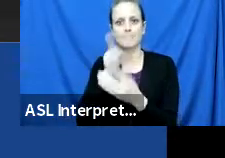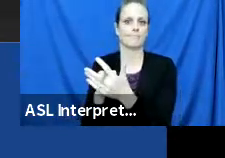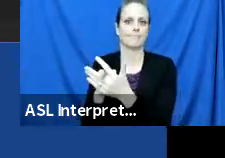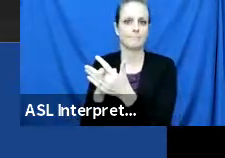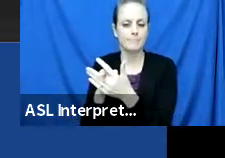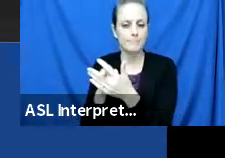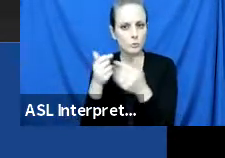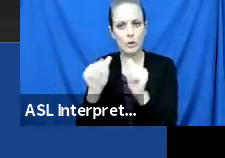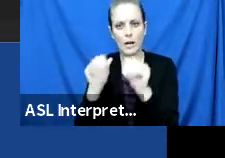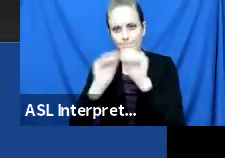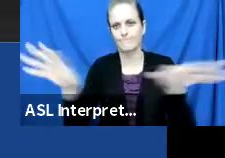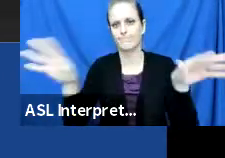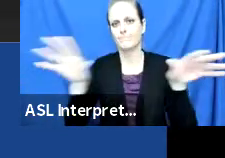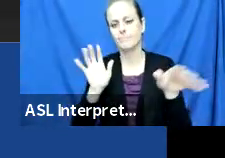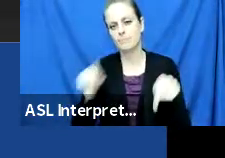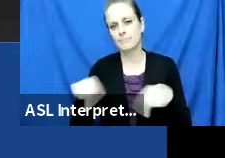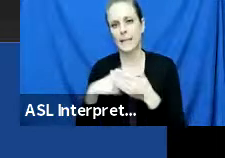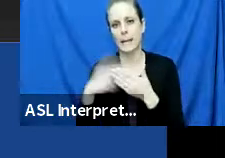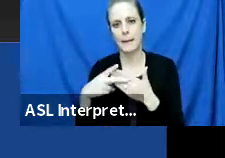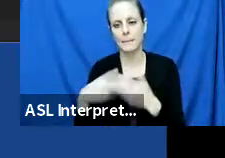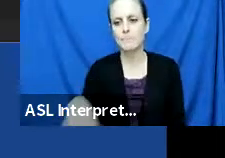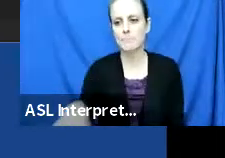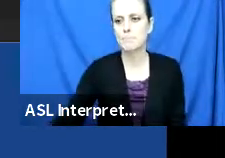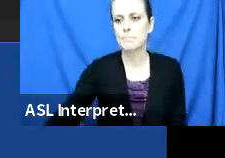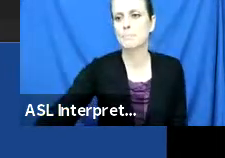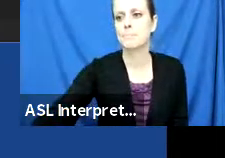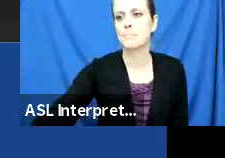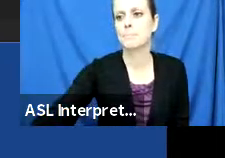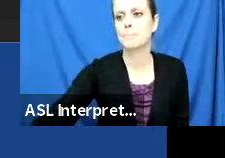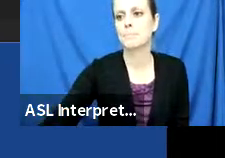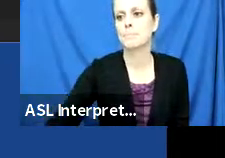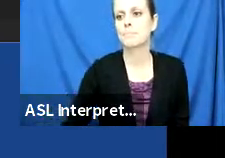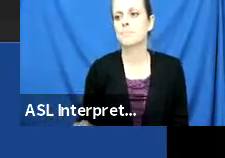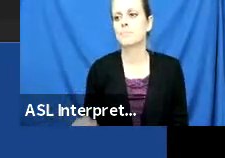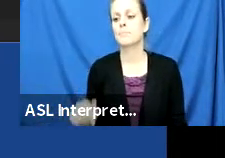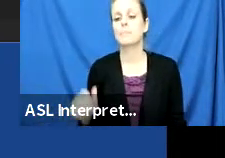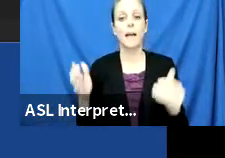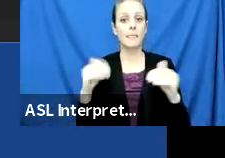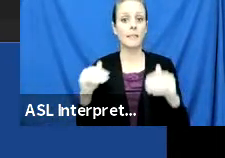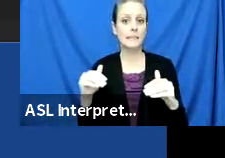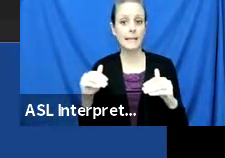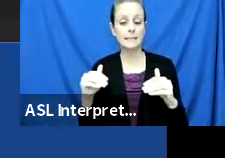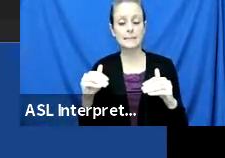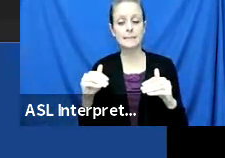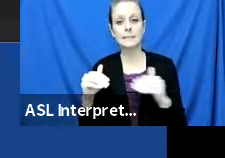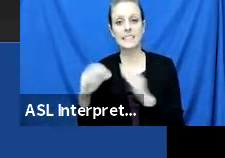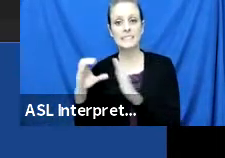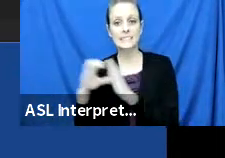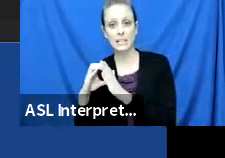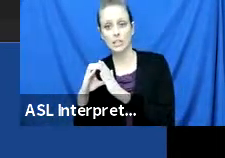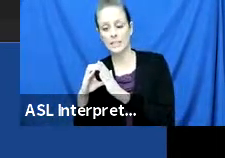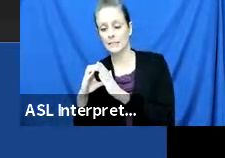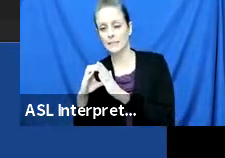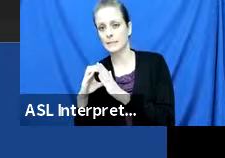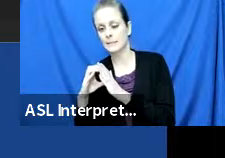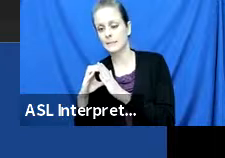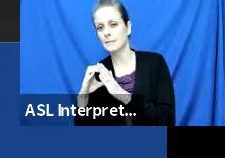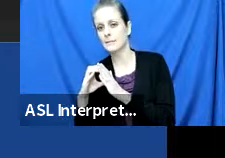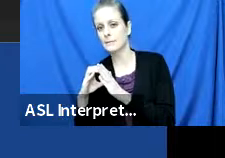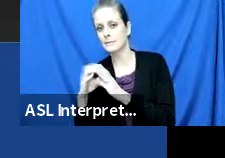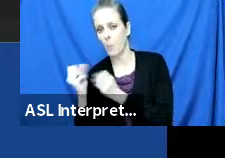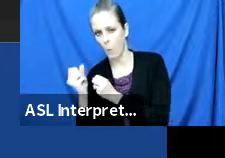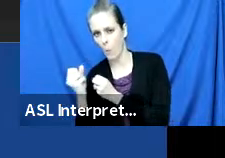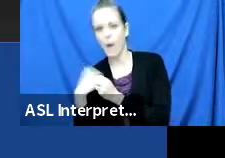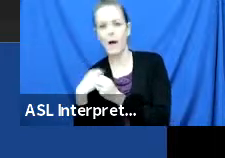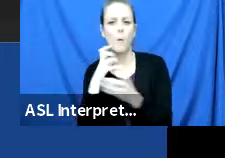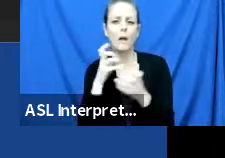campaign. And I also, as a segue into the next section, want to really give a lot of thanks